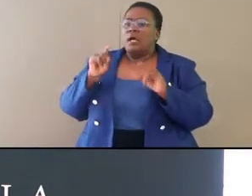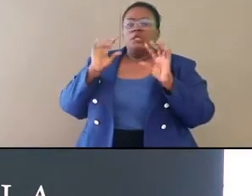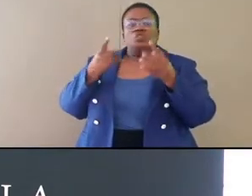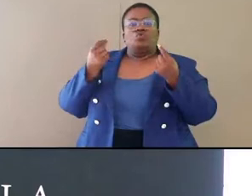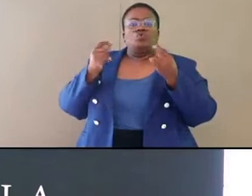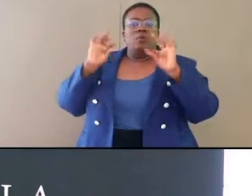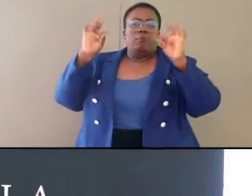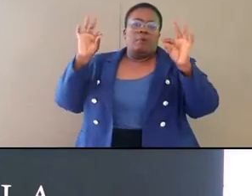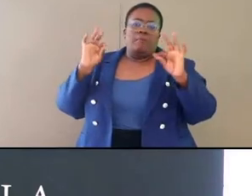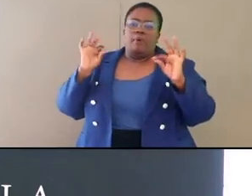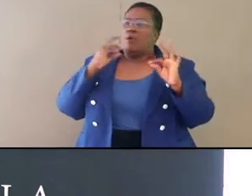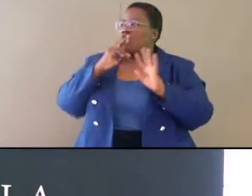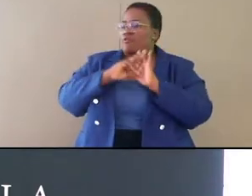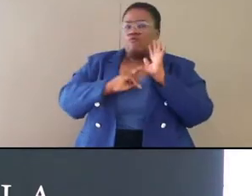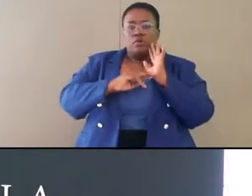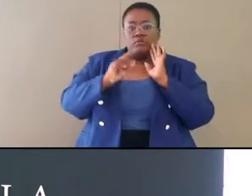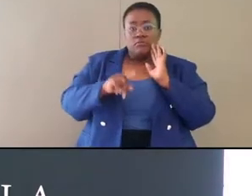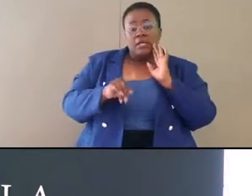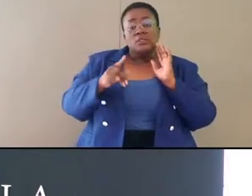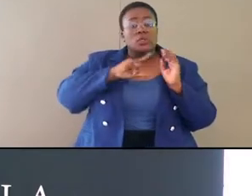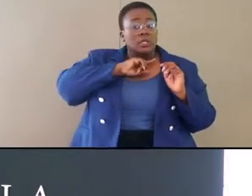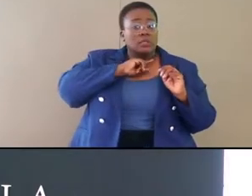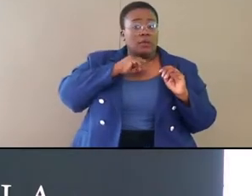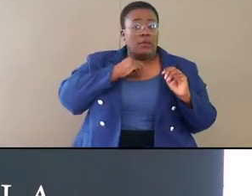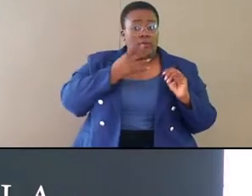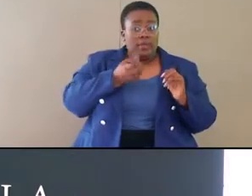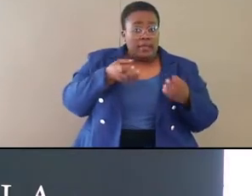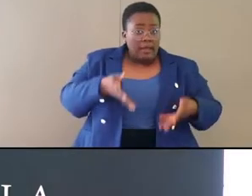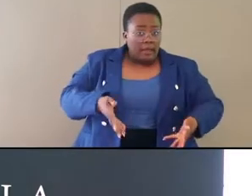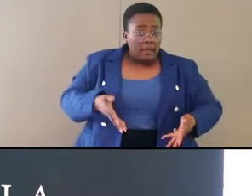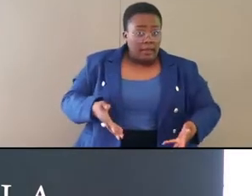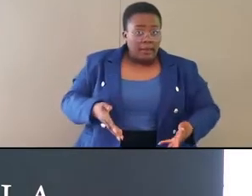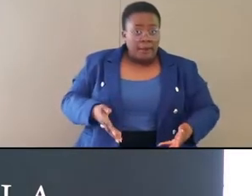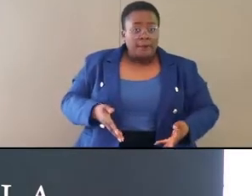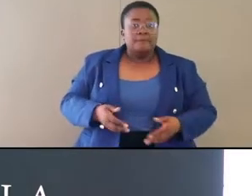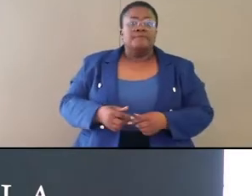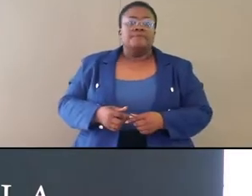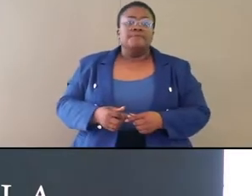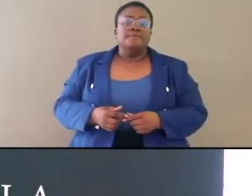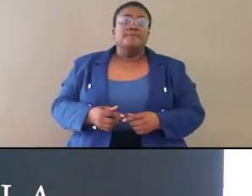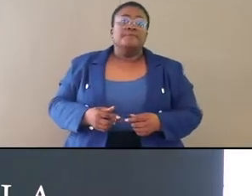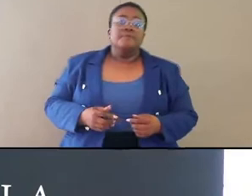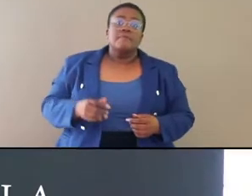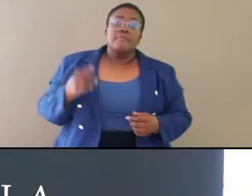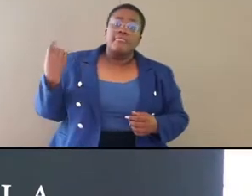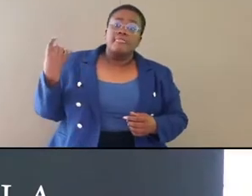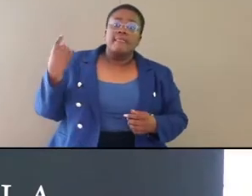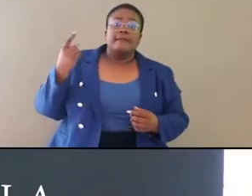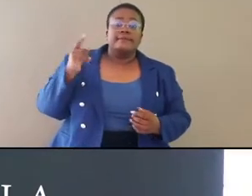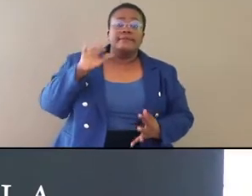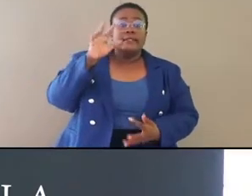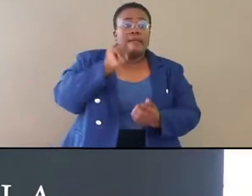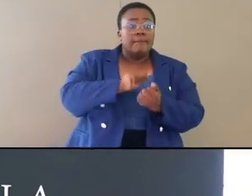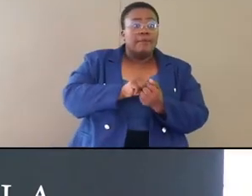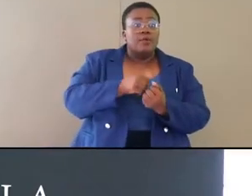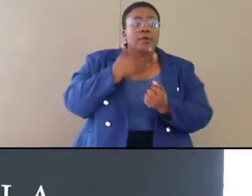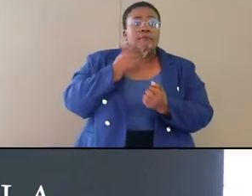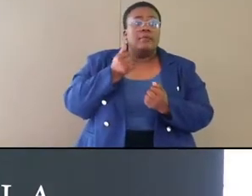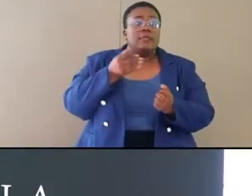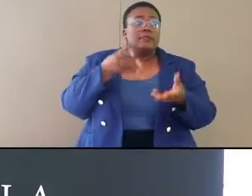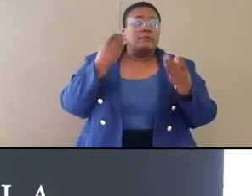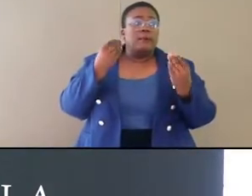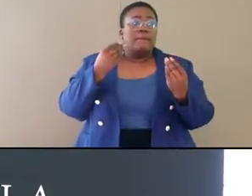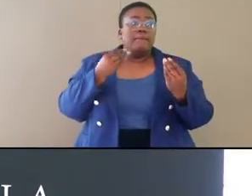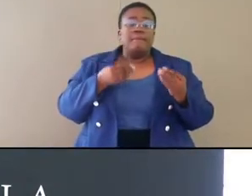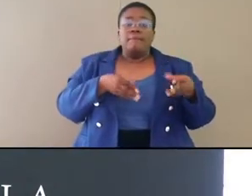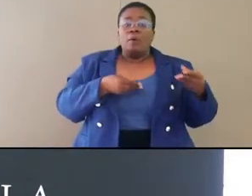reference. So this is the reason why we're here and this is just the summary and please get a copy and